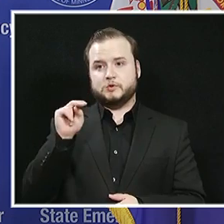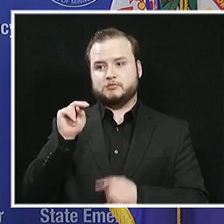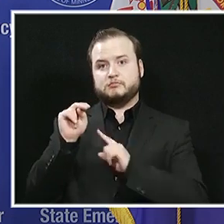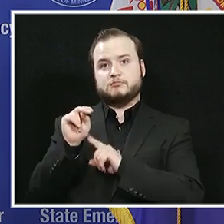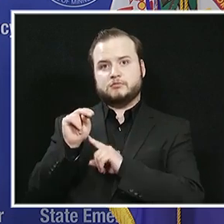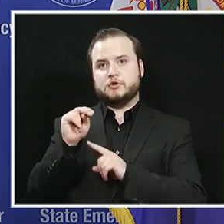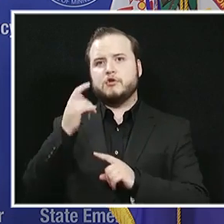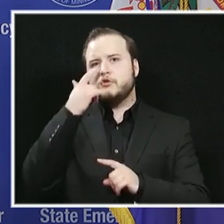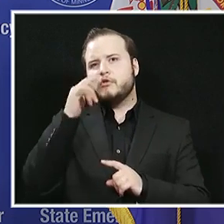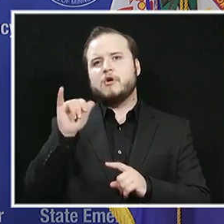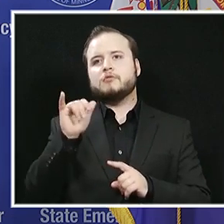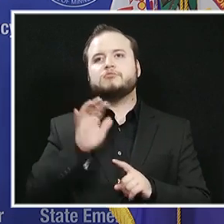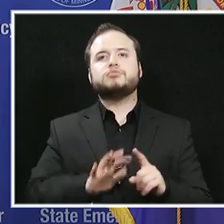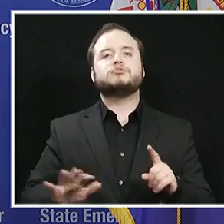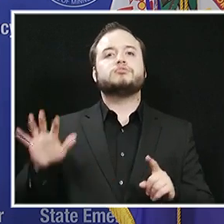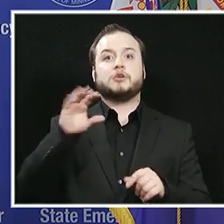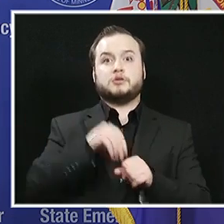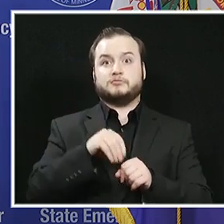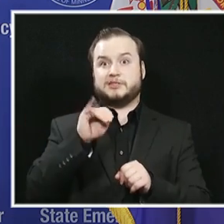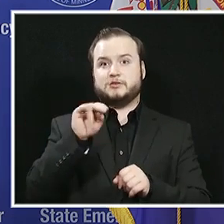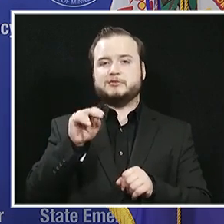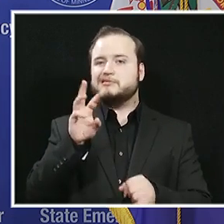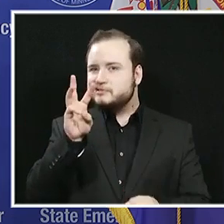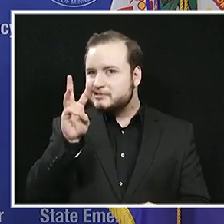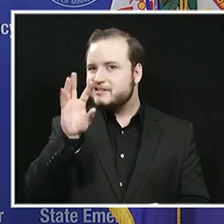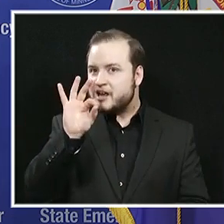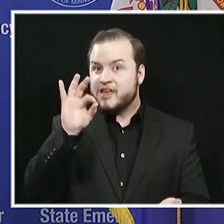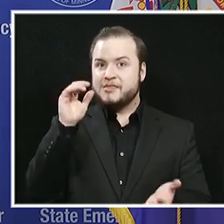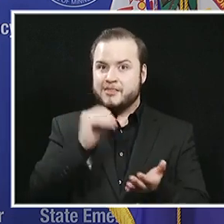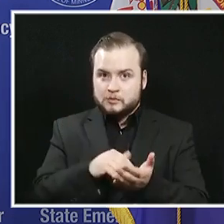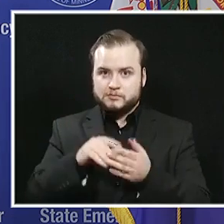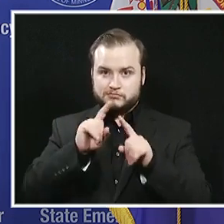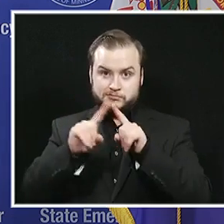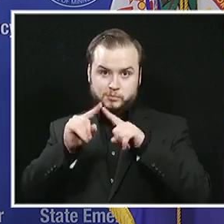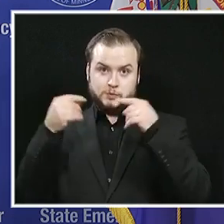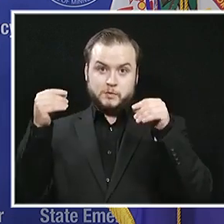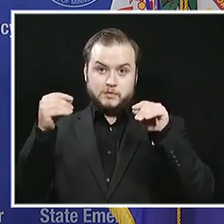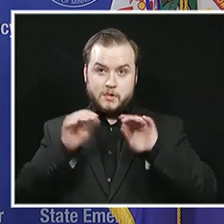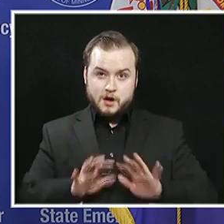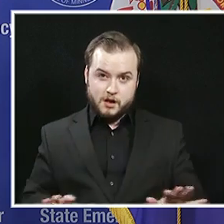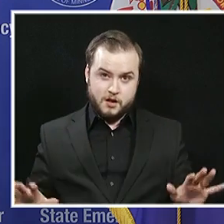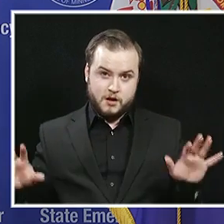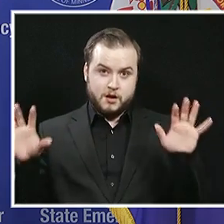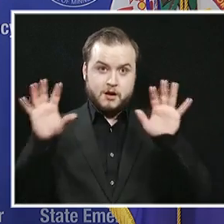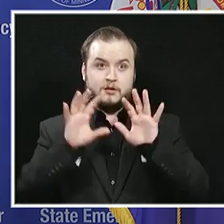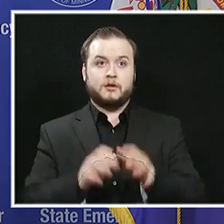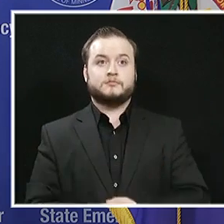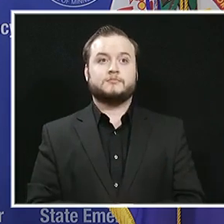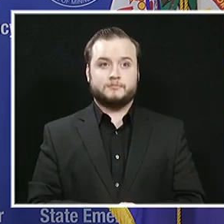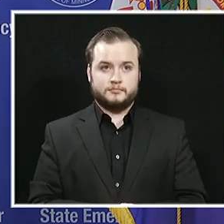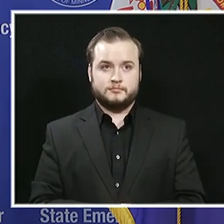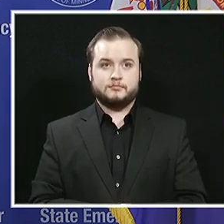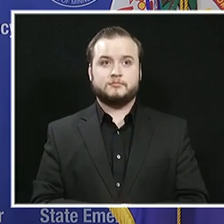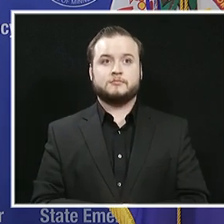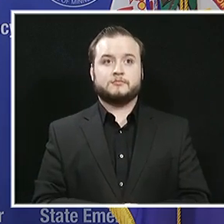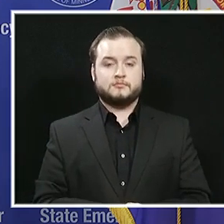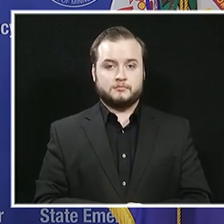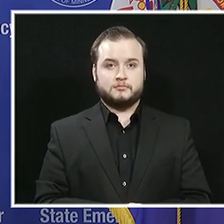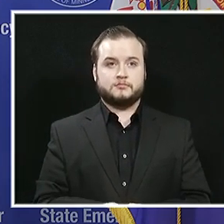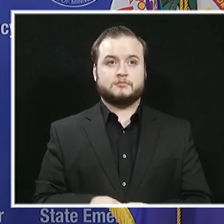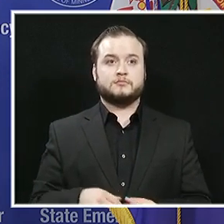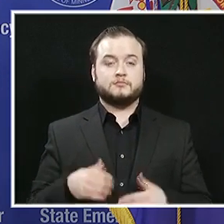that take it very seriously, their role to provide a strong, stable economy for Minnesota, and really one community at a